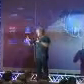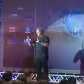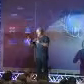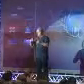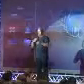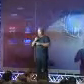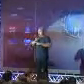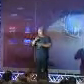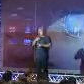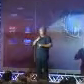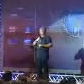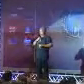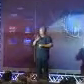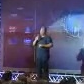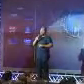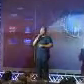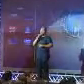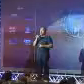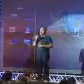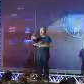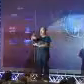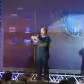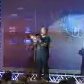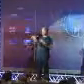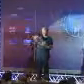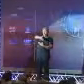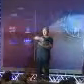How many of you have heard of Project Gutenberg?